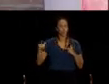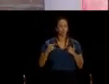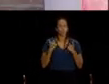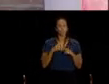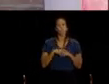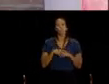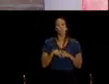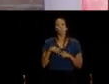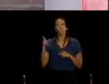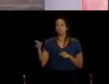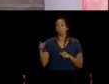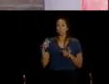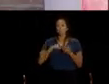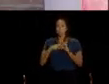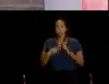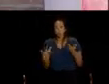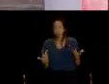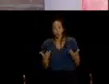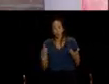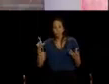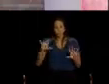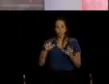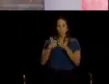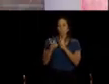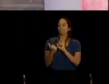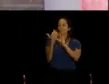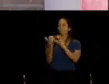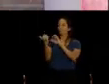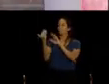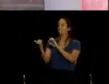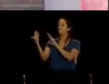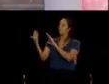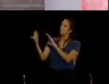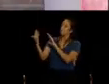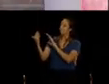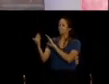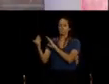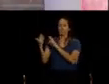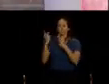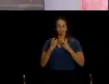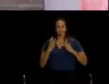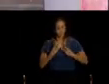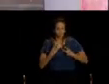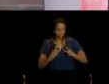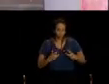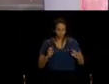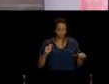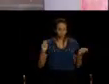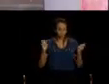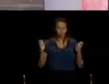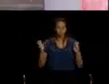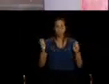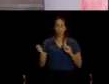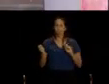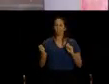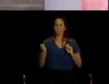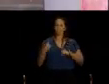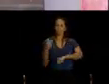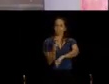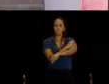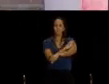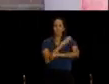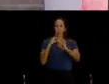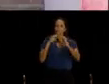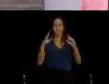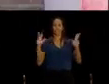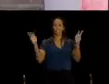for her to make a decision to really start writing online and transforming into the powerhouse writer and author